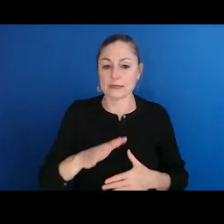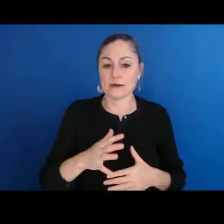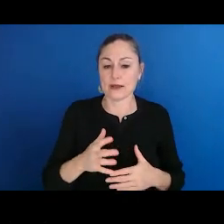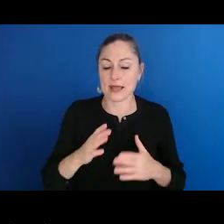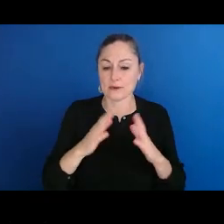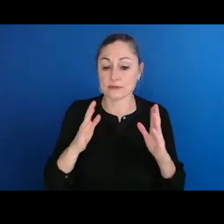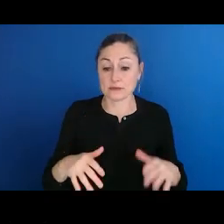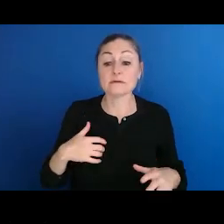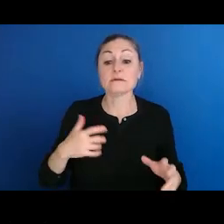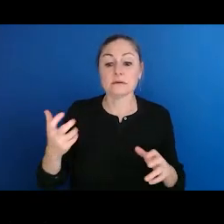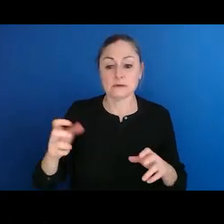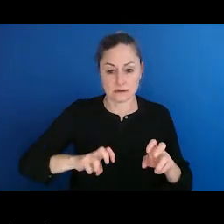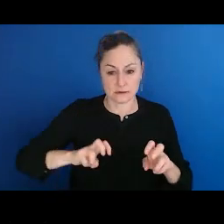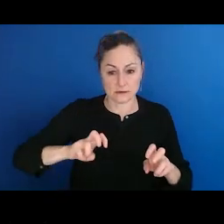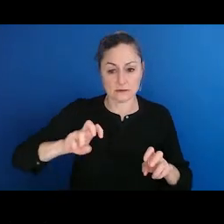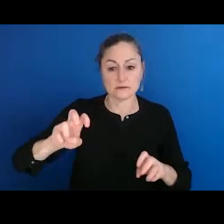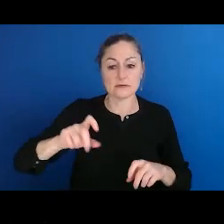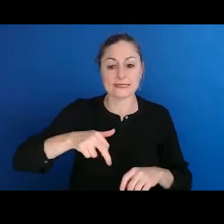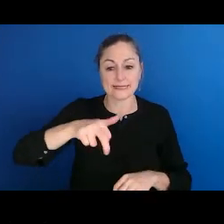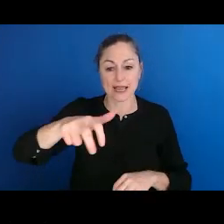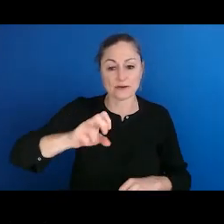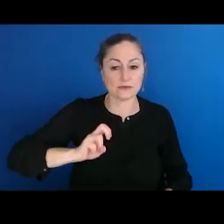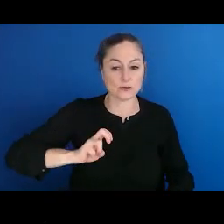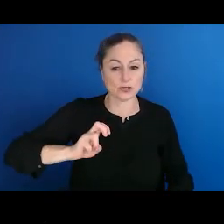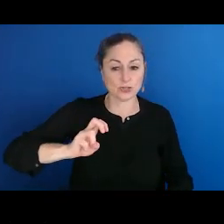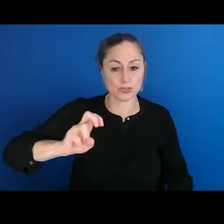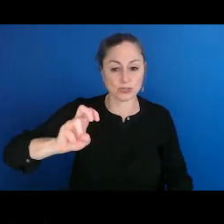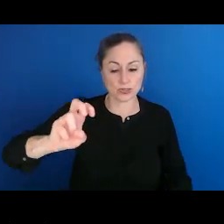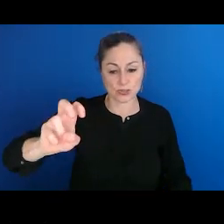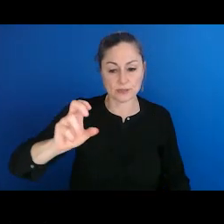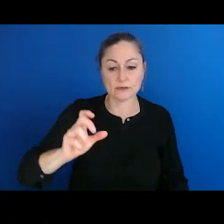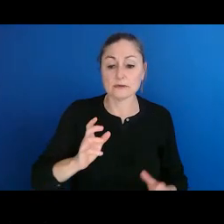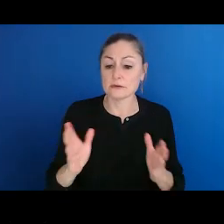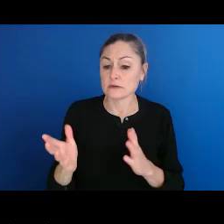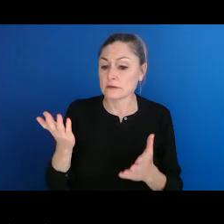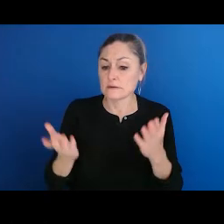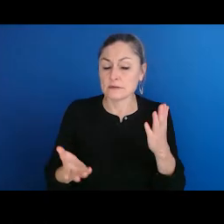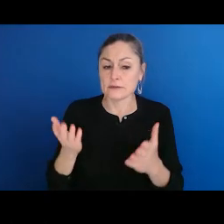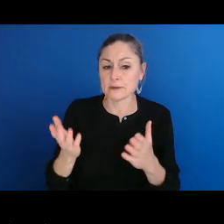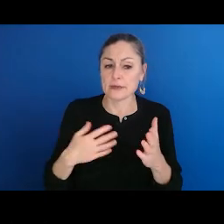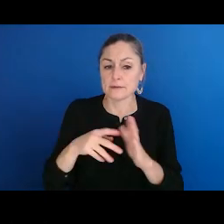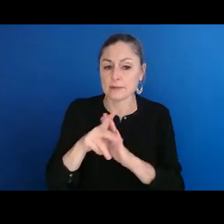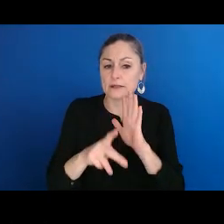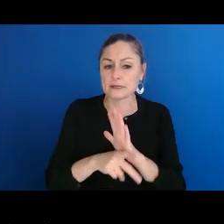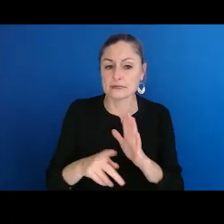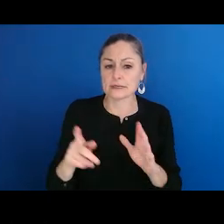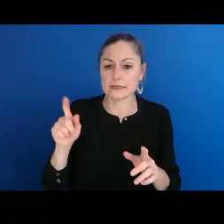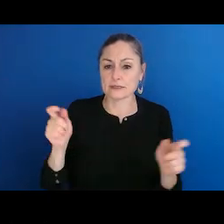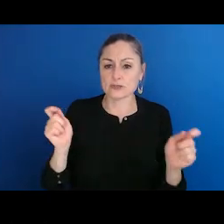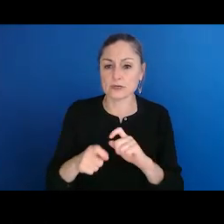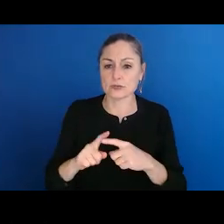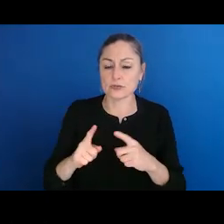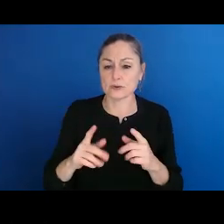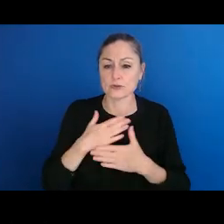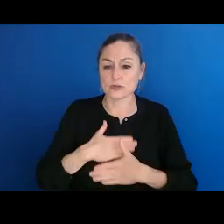about a reasonable accommodation example? What's a policy change that might be needed for someone to be able to use and enjoy their